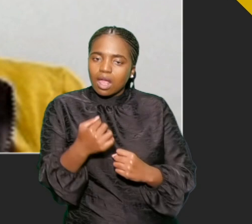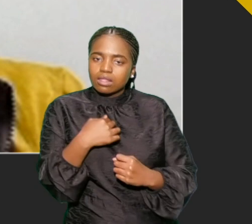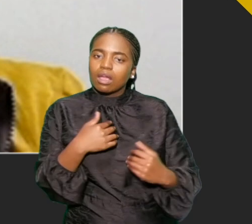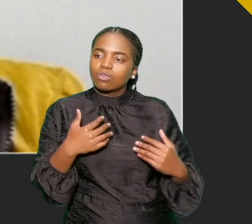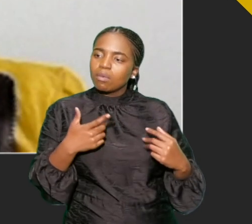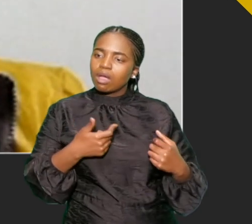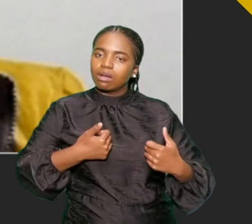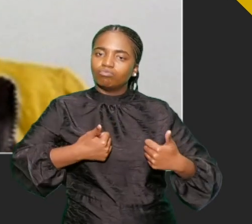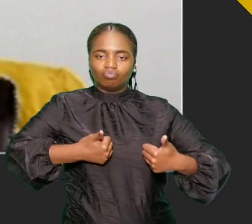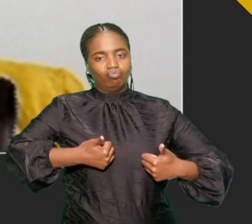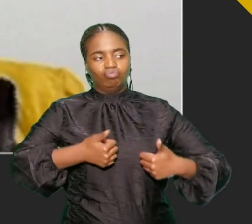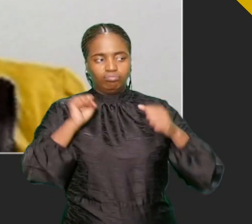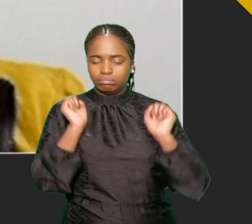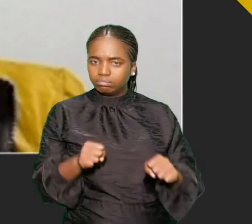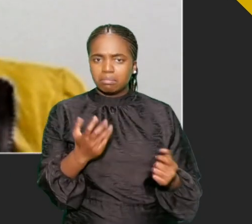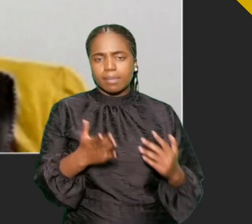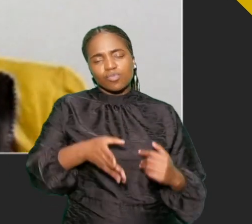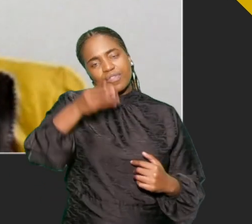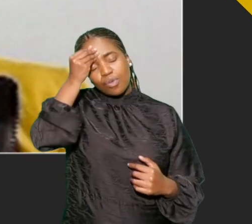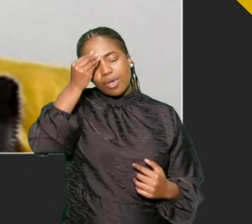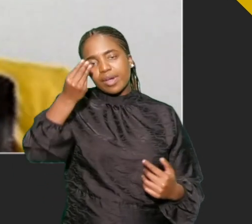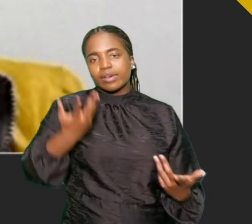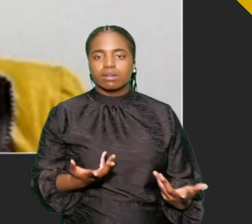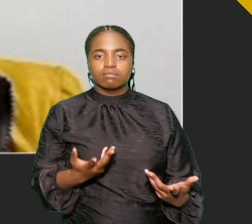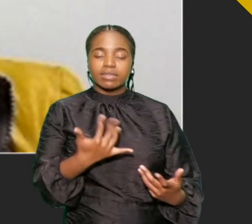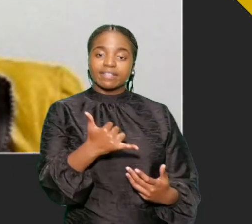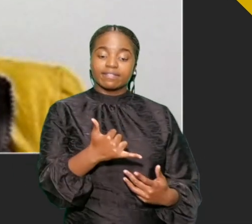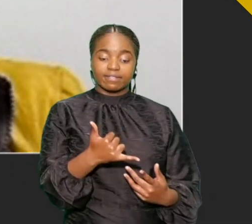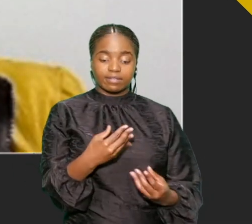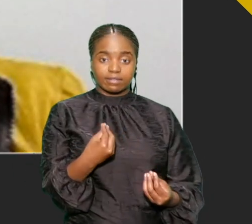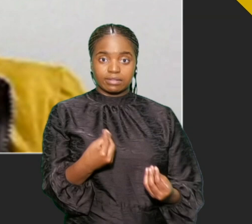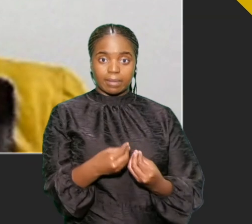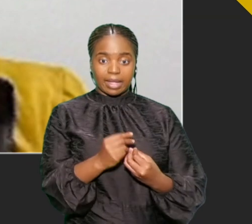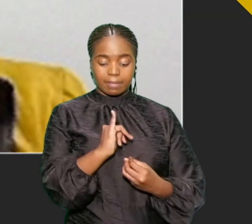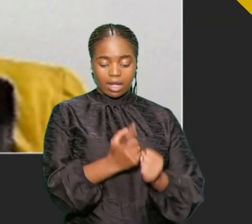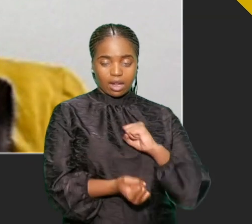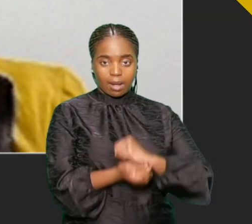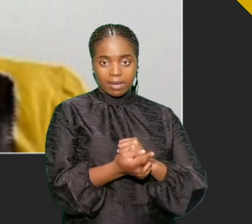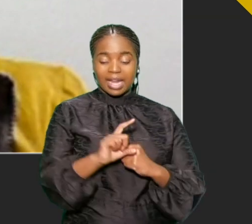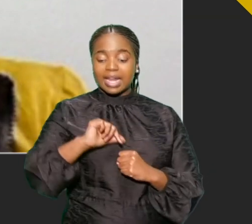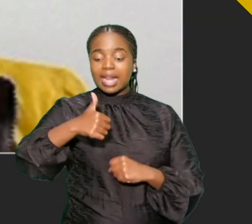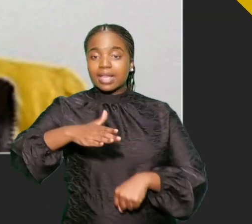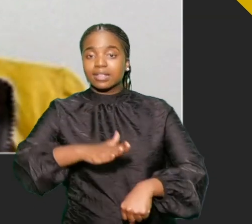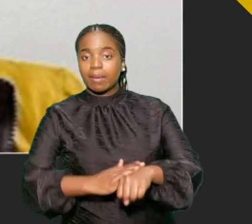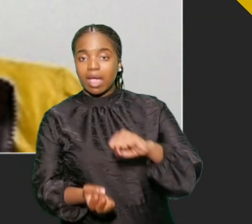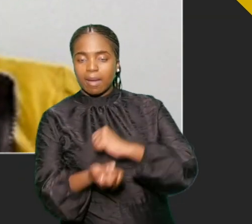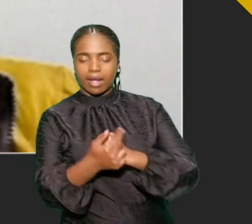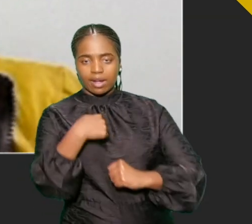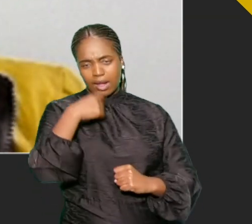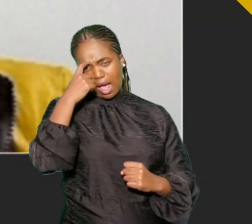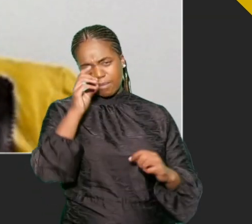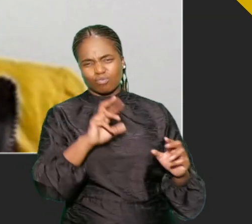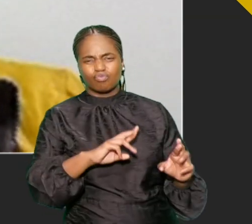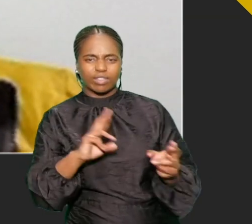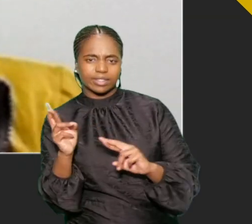that situation. You've learned, okay, if you were through this crisis, if it came around next time,